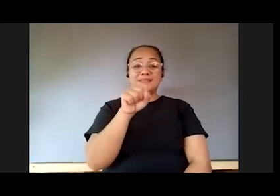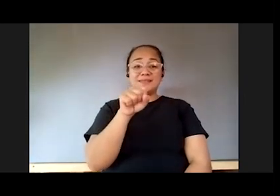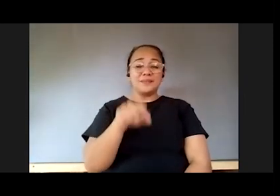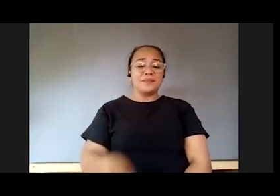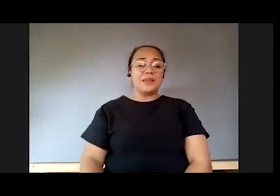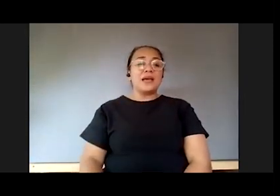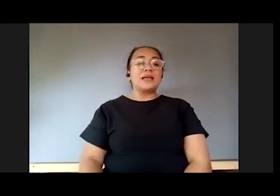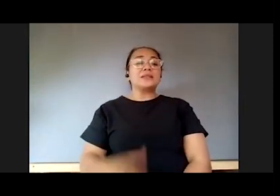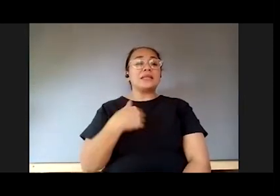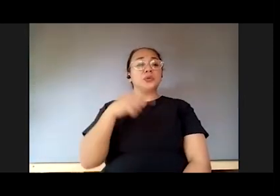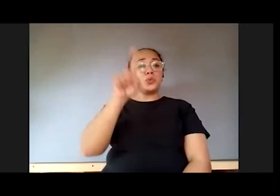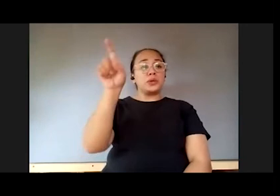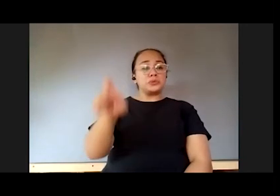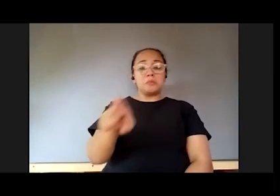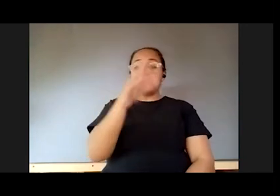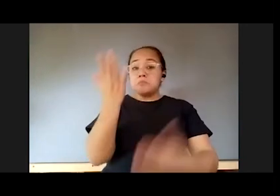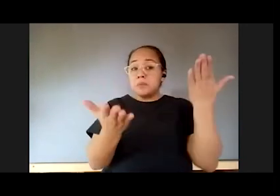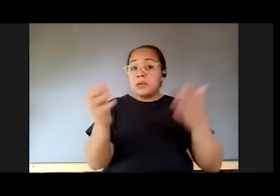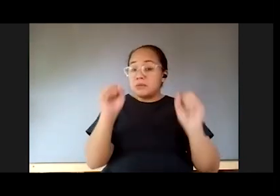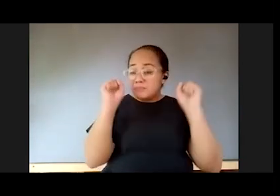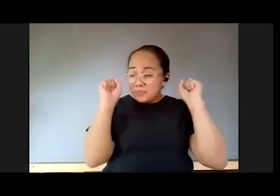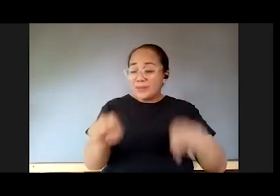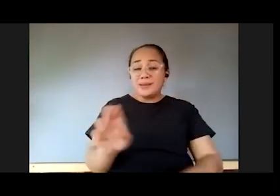you're sounding more like English.